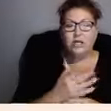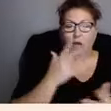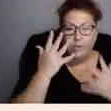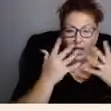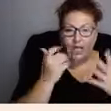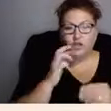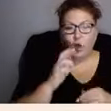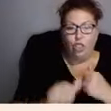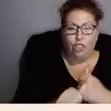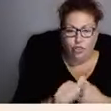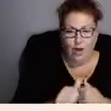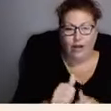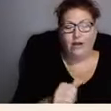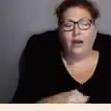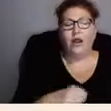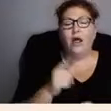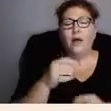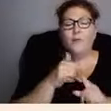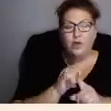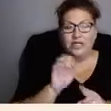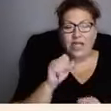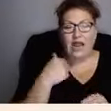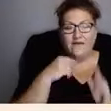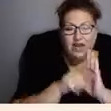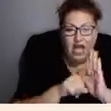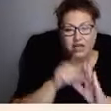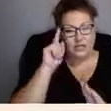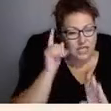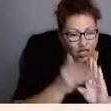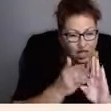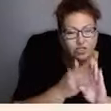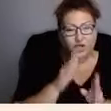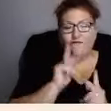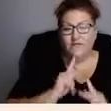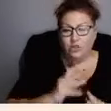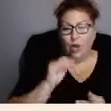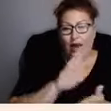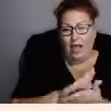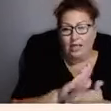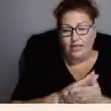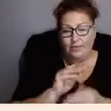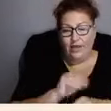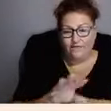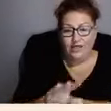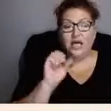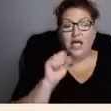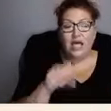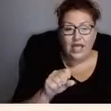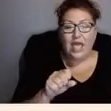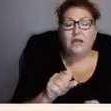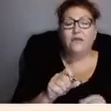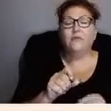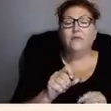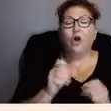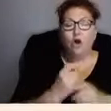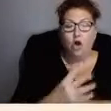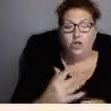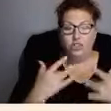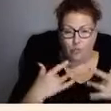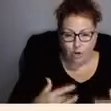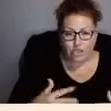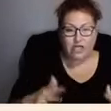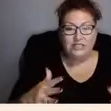negative psychological, physical, and academic effects. It can contribute to depression, anxiety, low self-esteem, and it can be